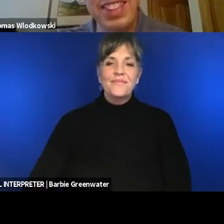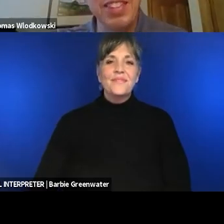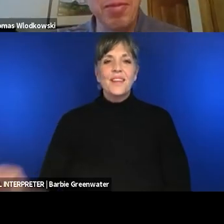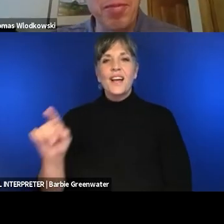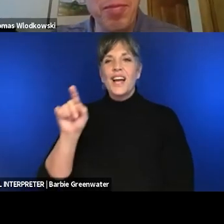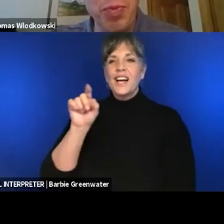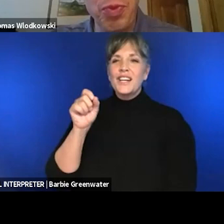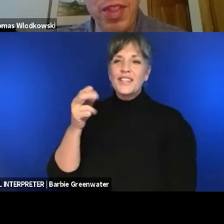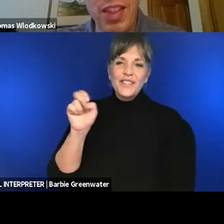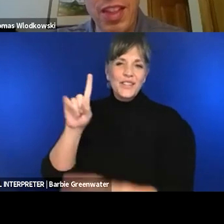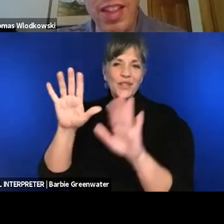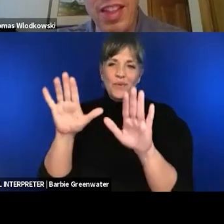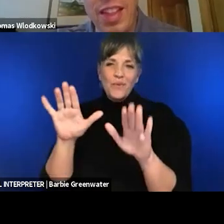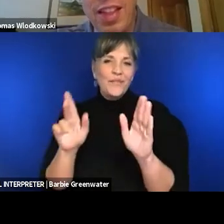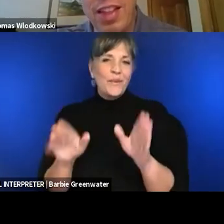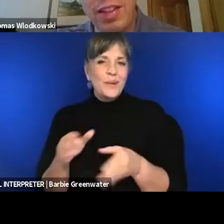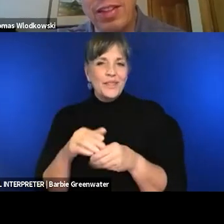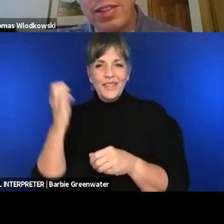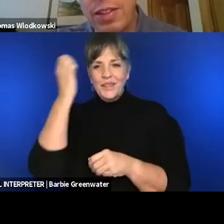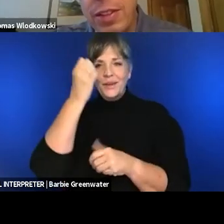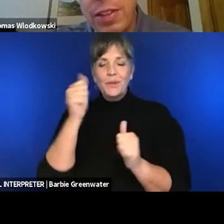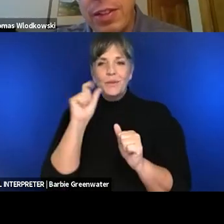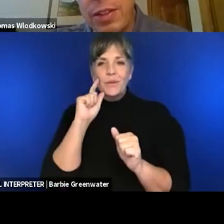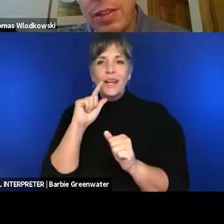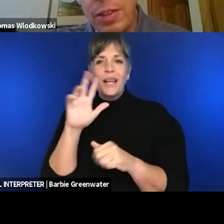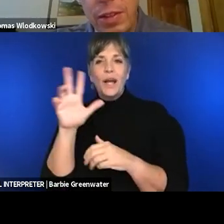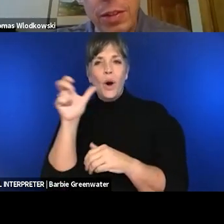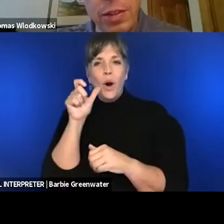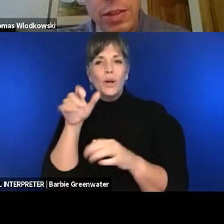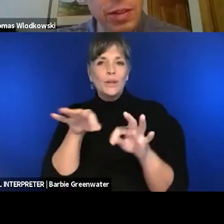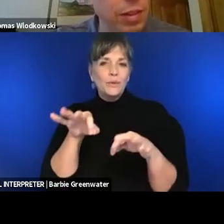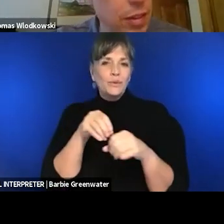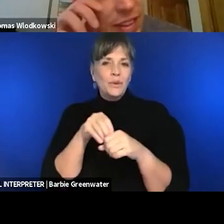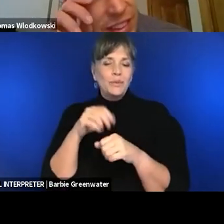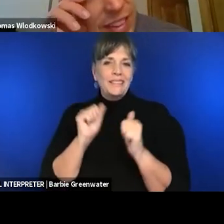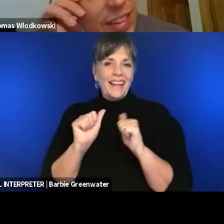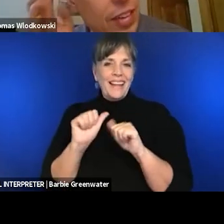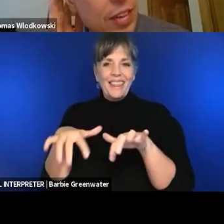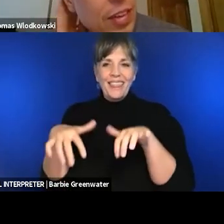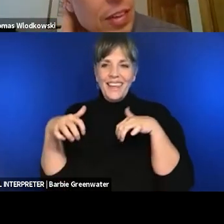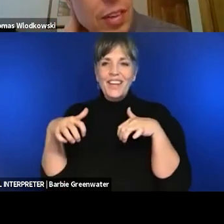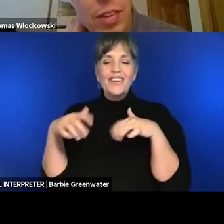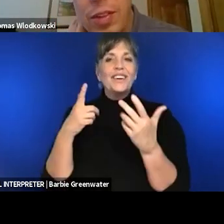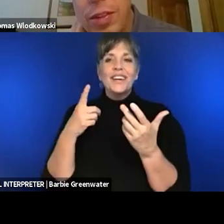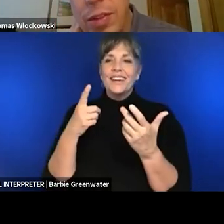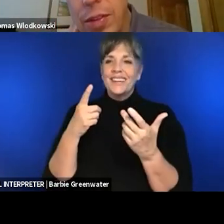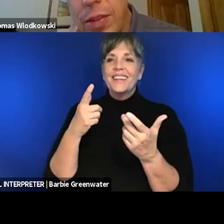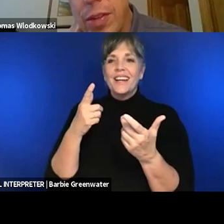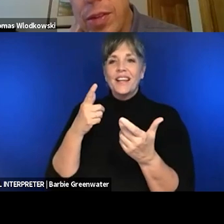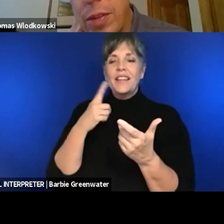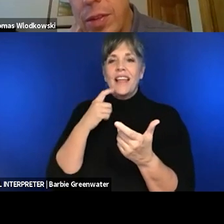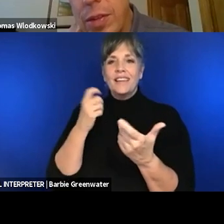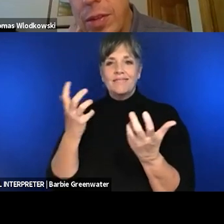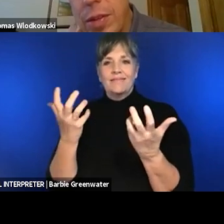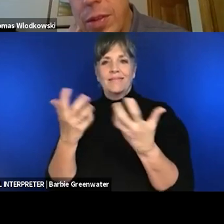through an app that links. And here, it's what the Spectrum app is now trying to do now, but it syncs